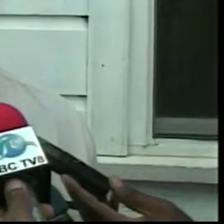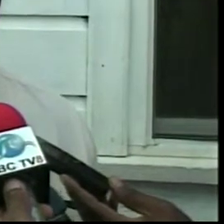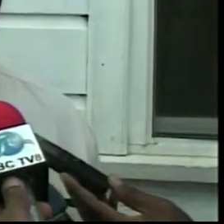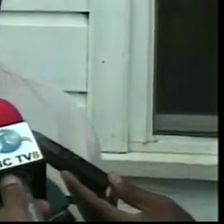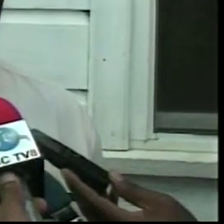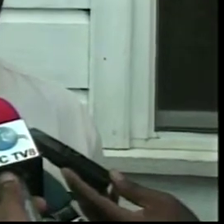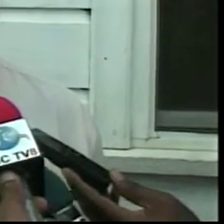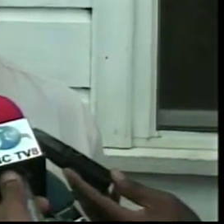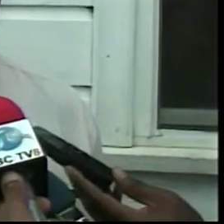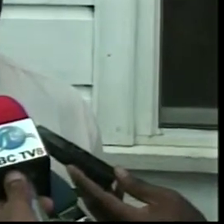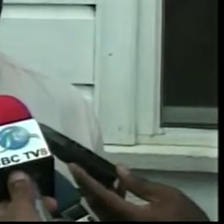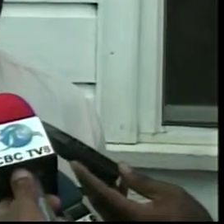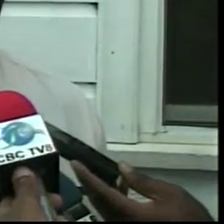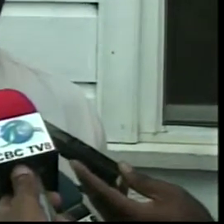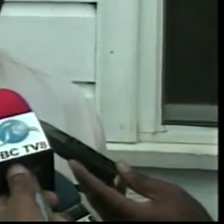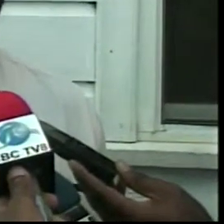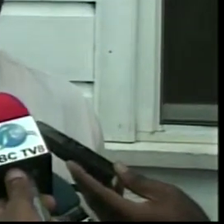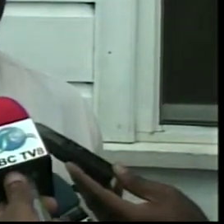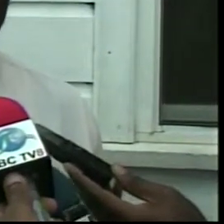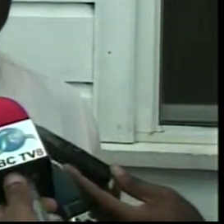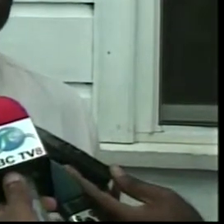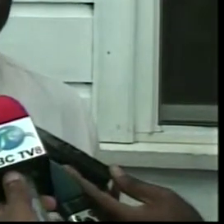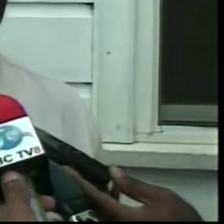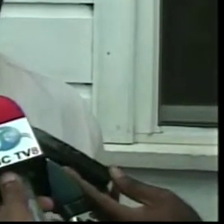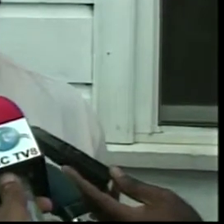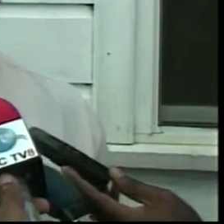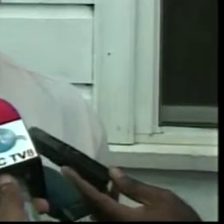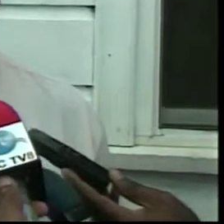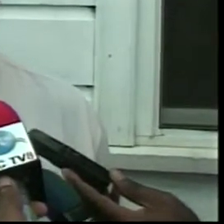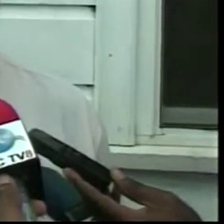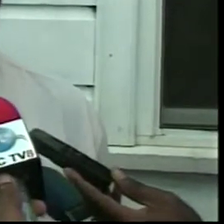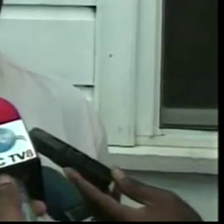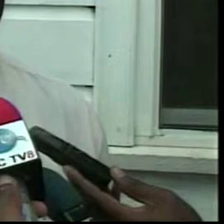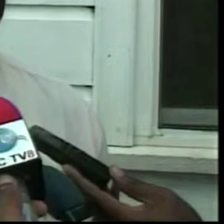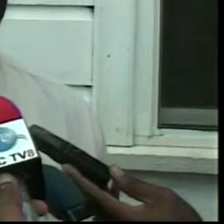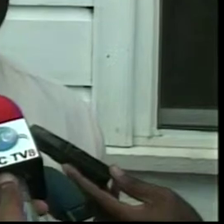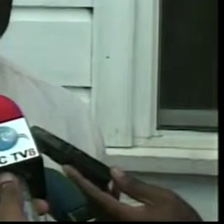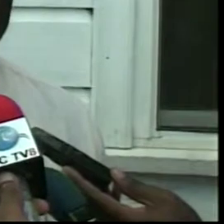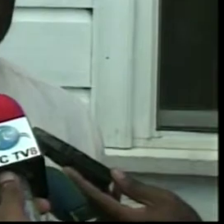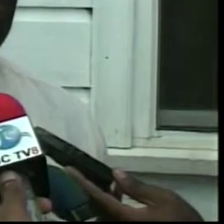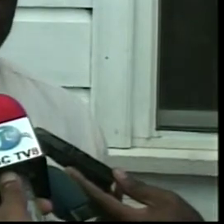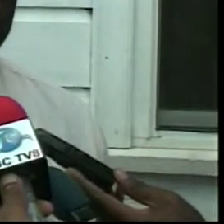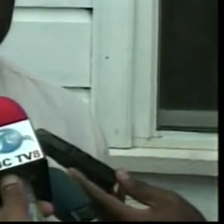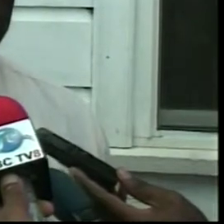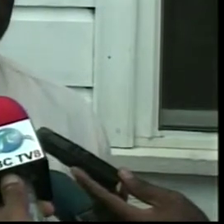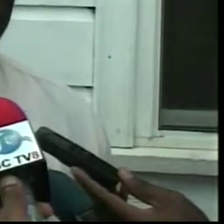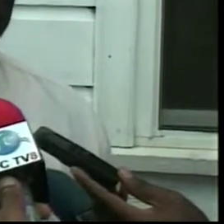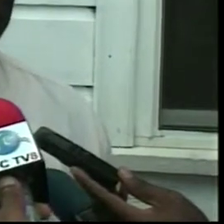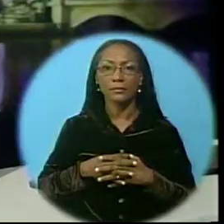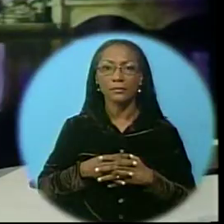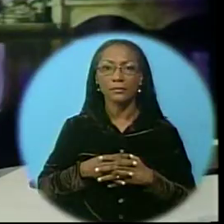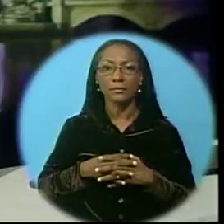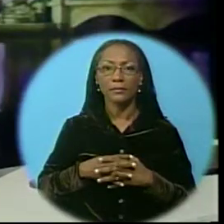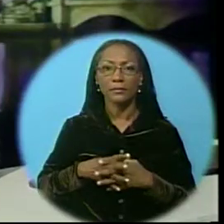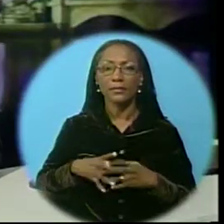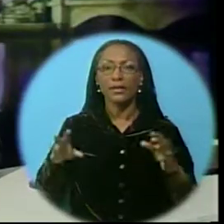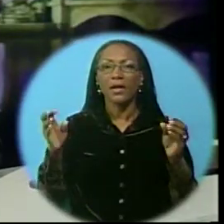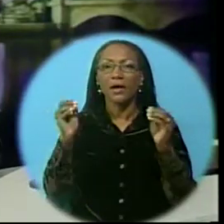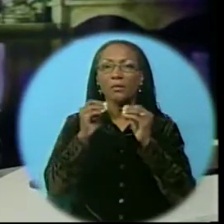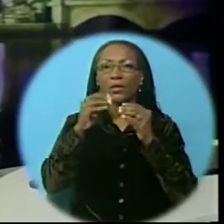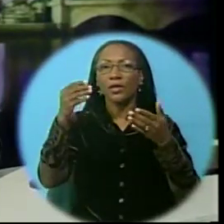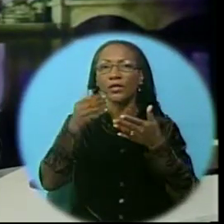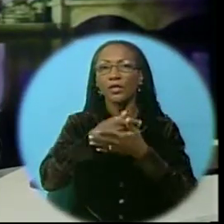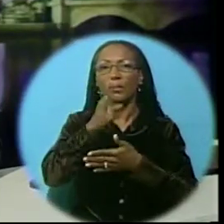understand and follow a practice and then hence create a robbery or plan for a robbery at the particular location. More